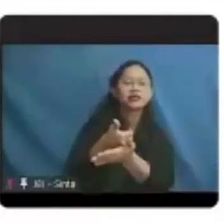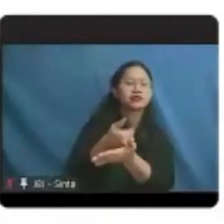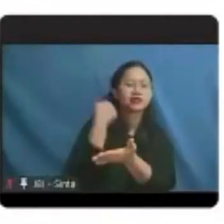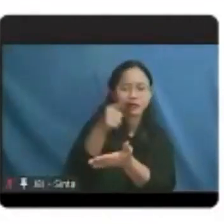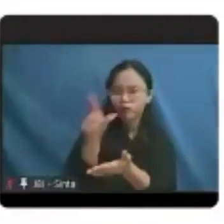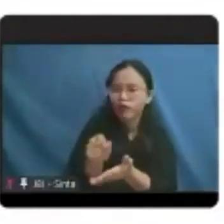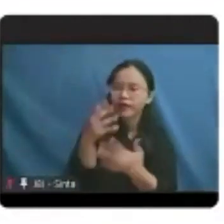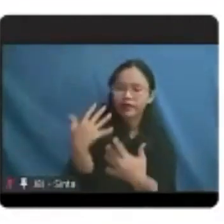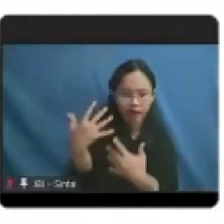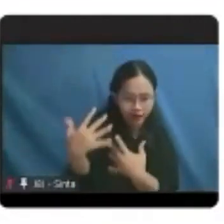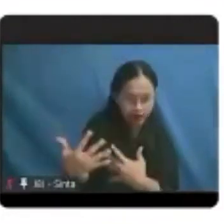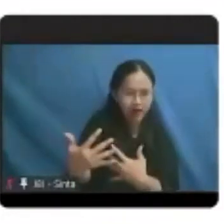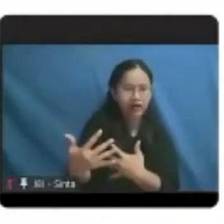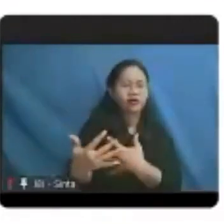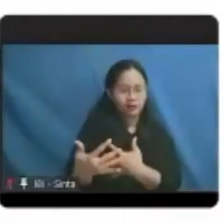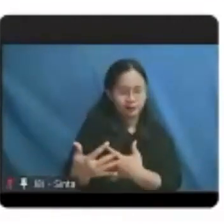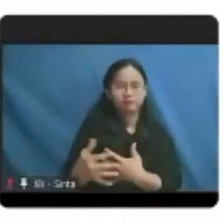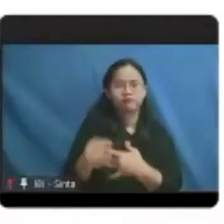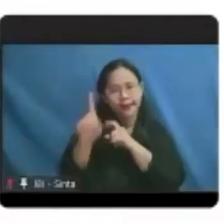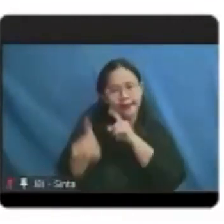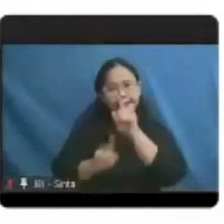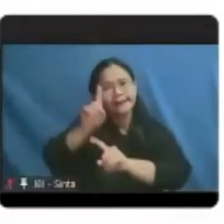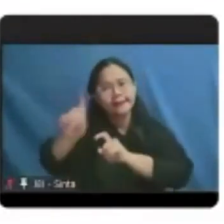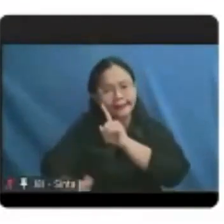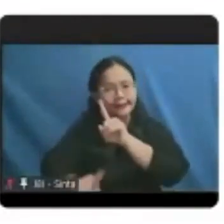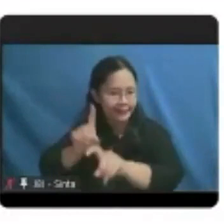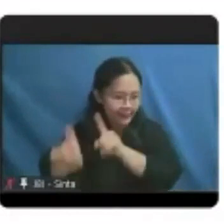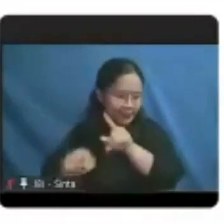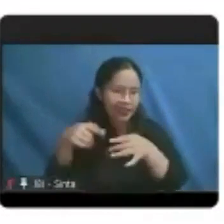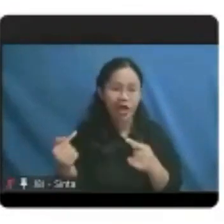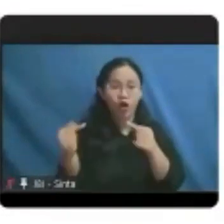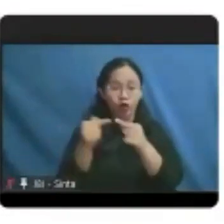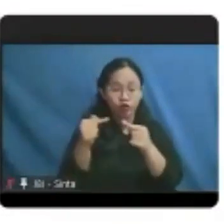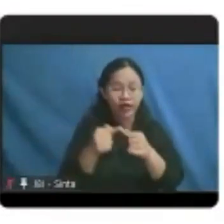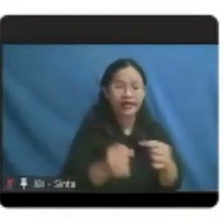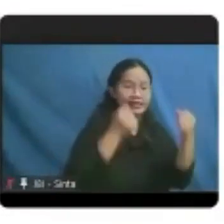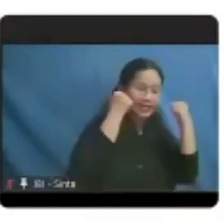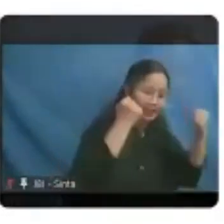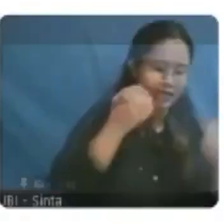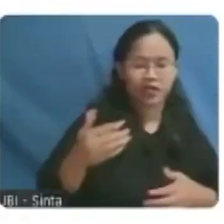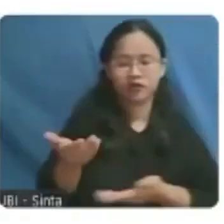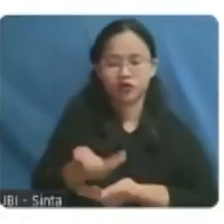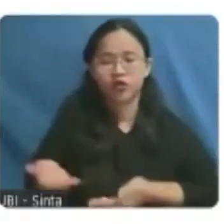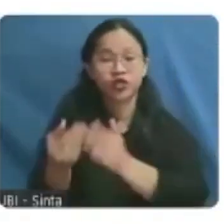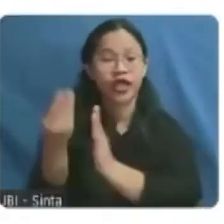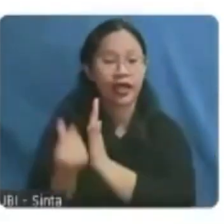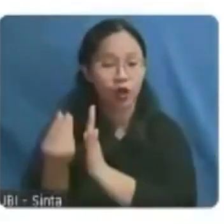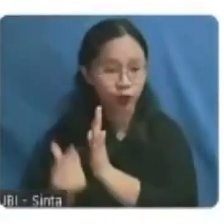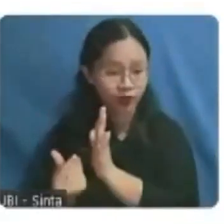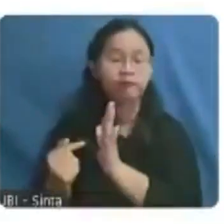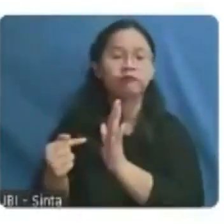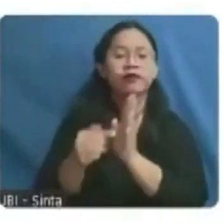around socioeconomic status. And we can then also, using more complex air pollution modeling,